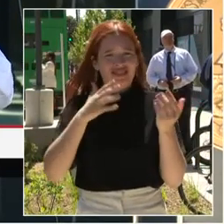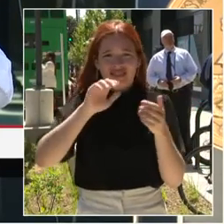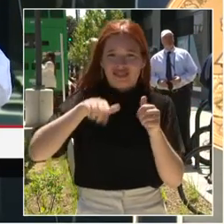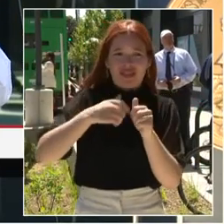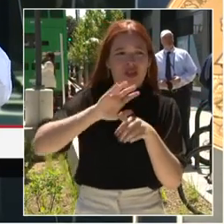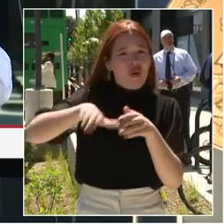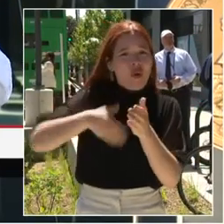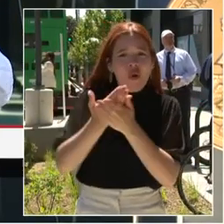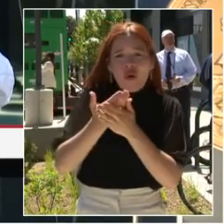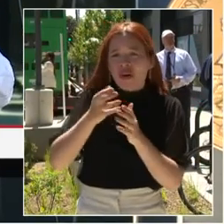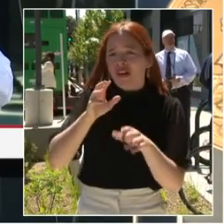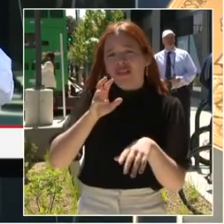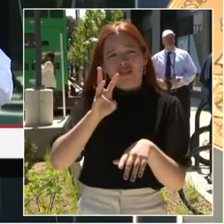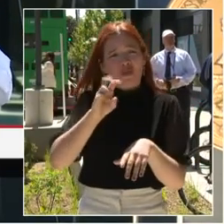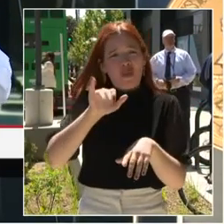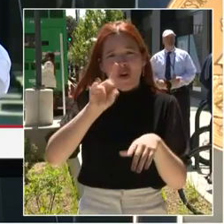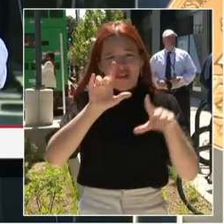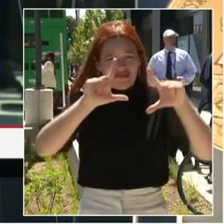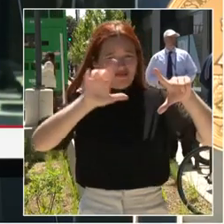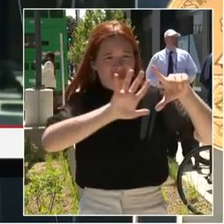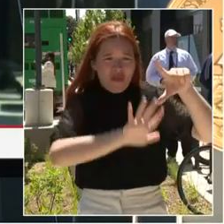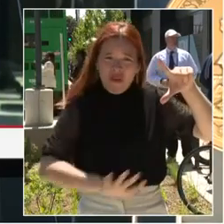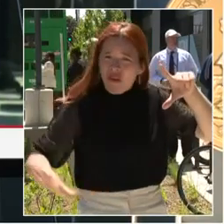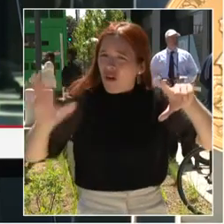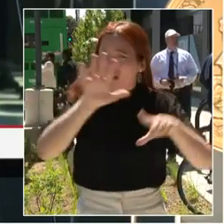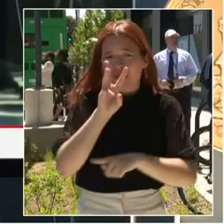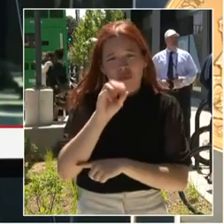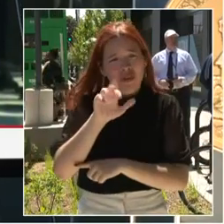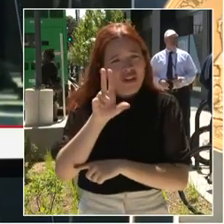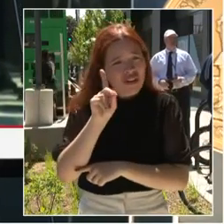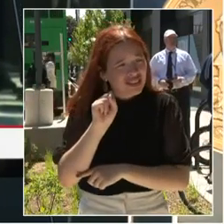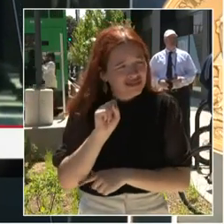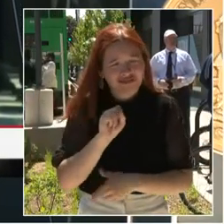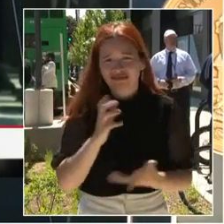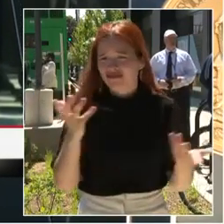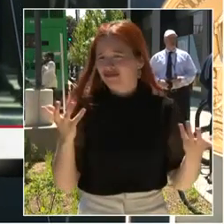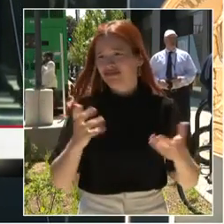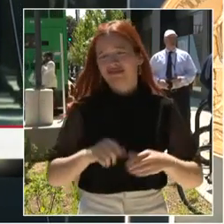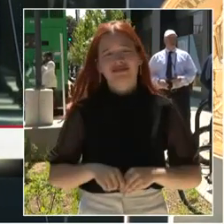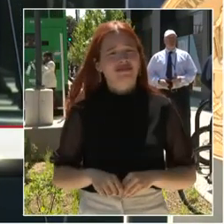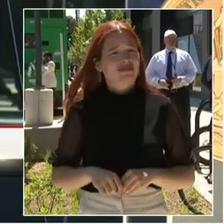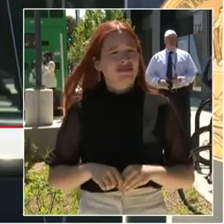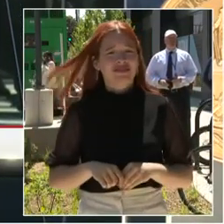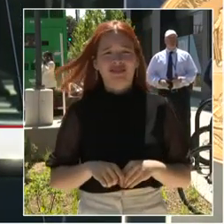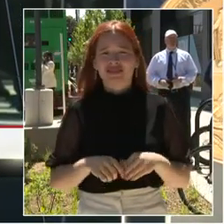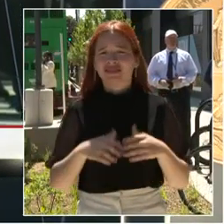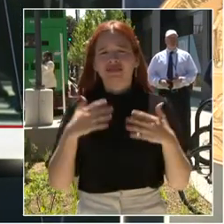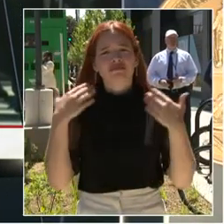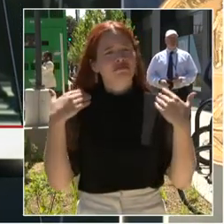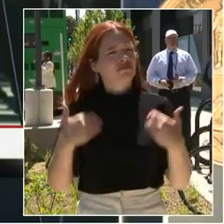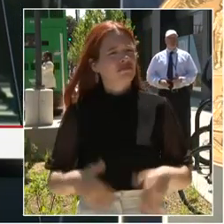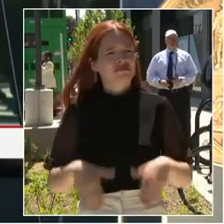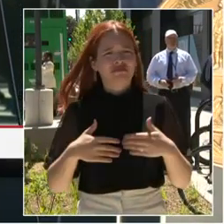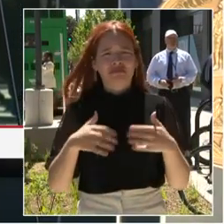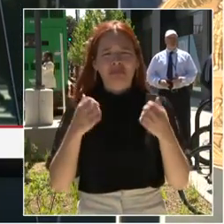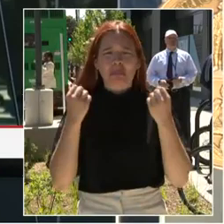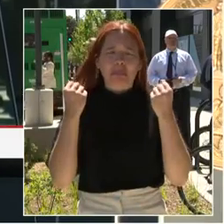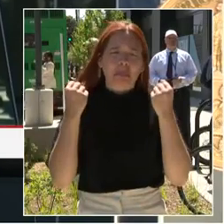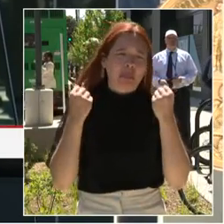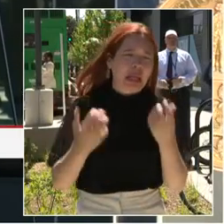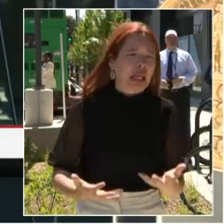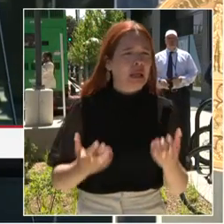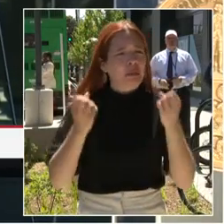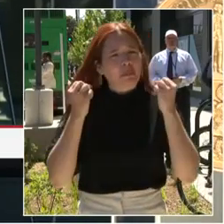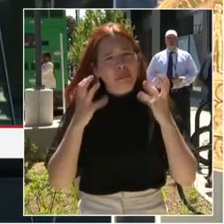this ward, and by the way, there are so many people have got to be absolutely ecstatic to be able to see